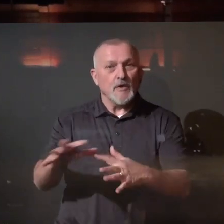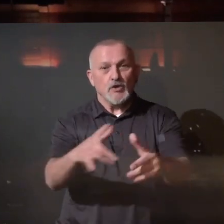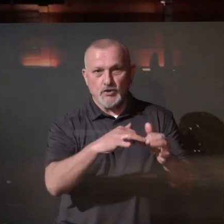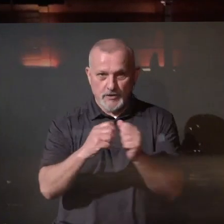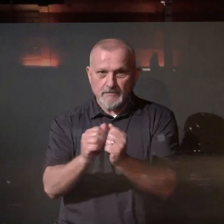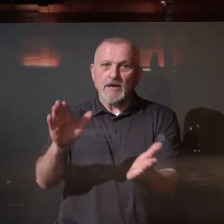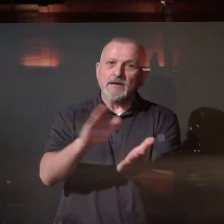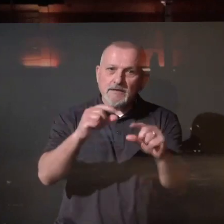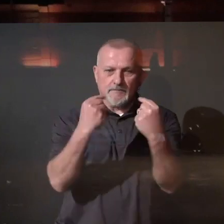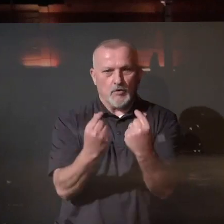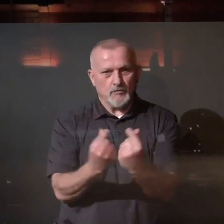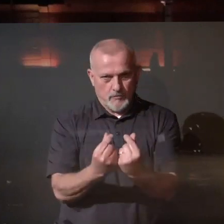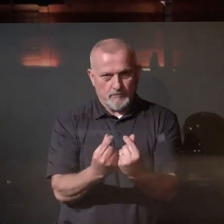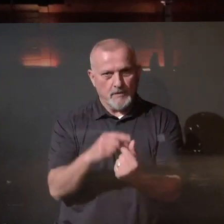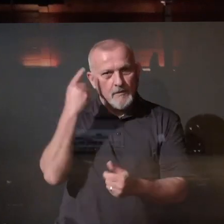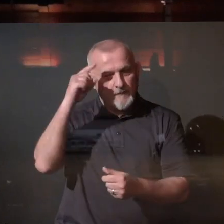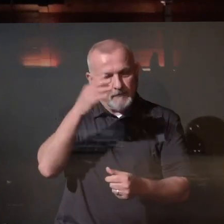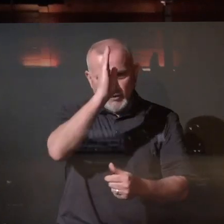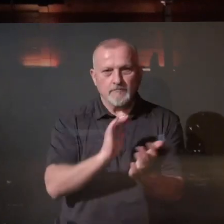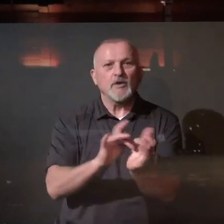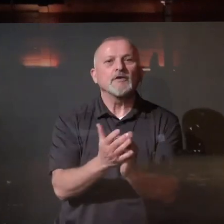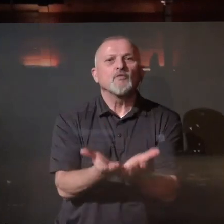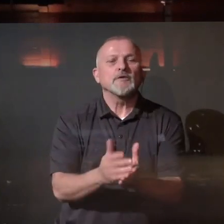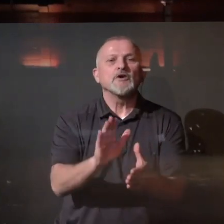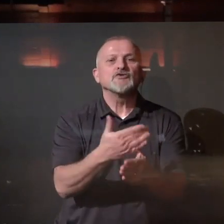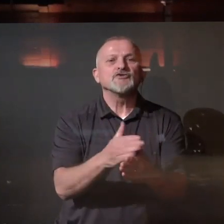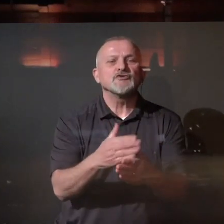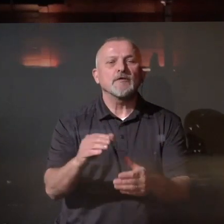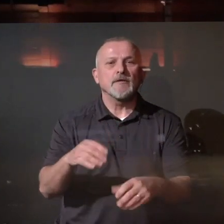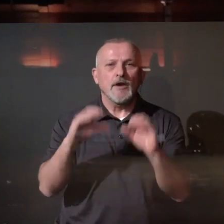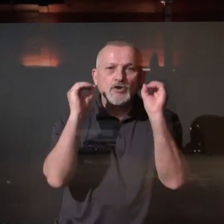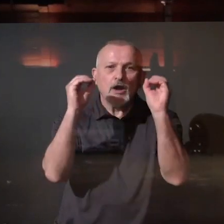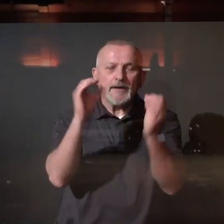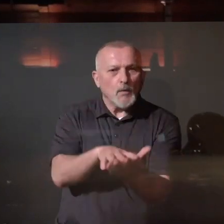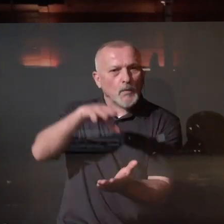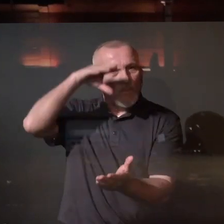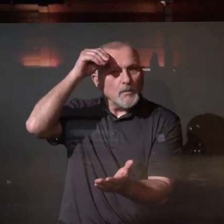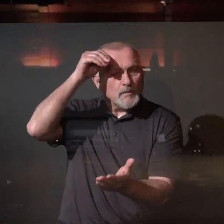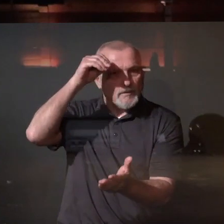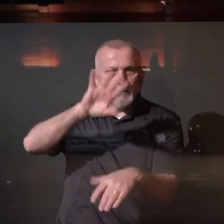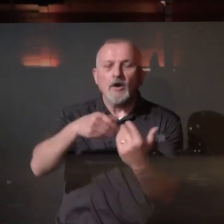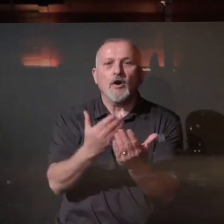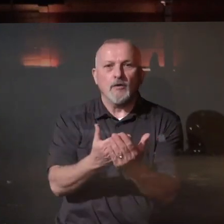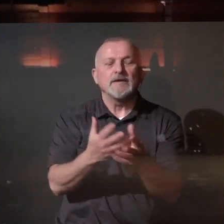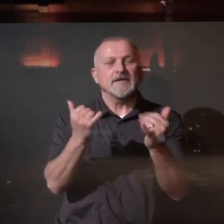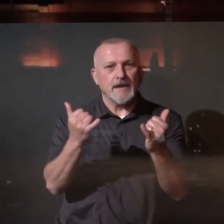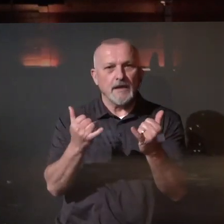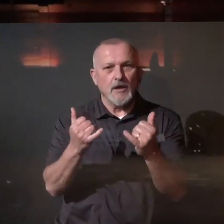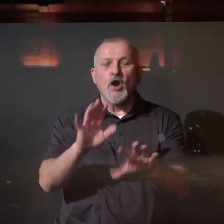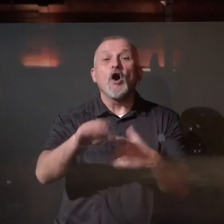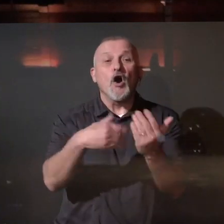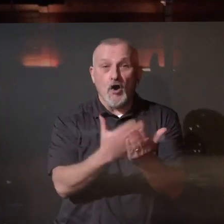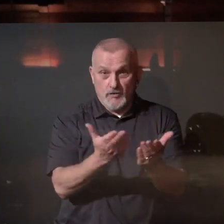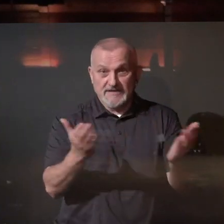gathering in smaller communities for the Word of God to be shared and to be taught and to be learned. And so today we're wrapping it all